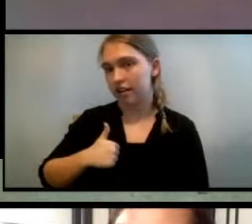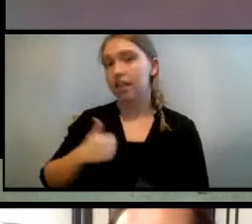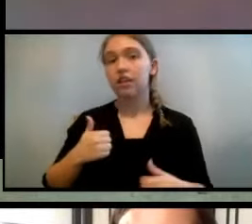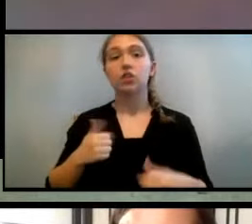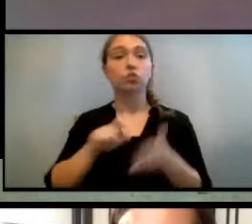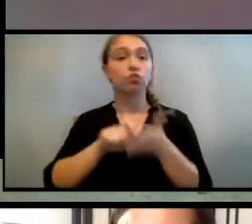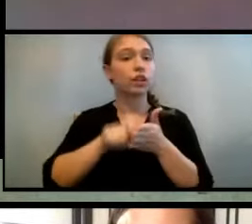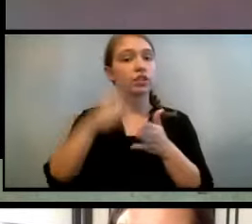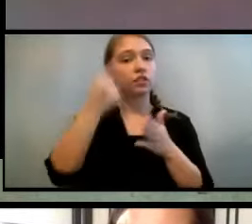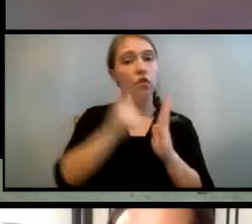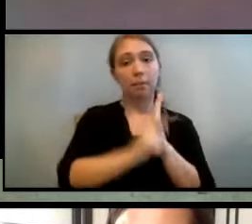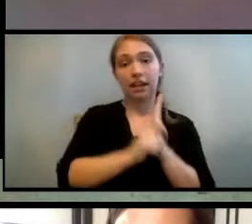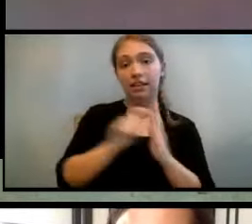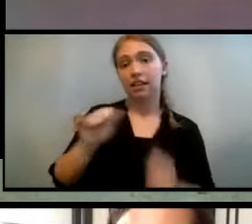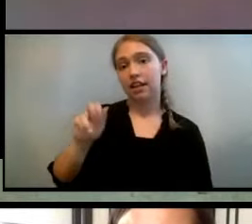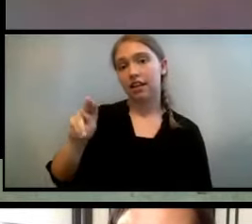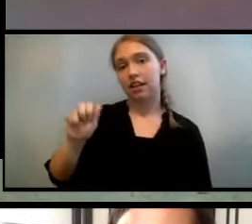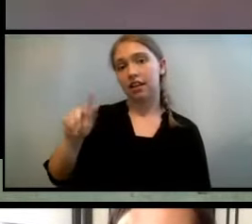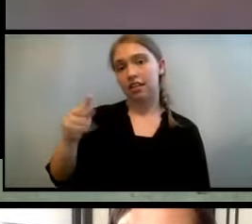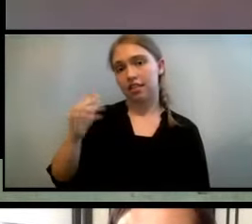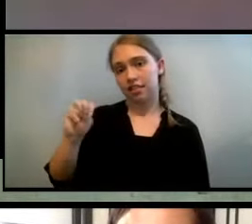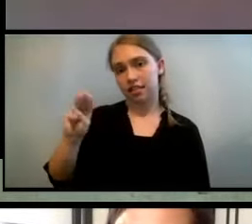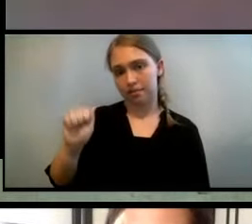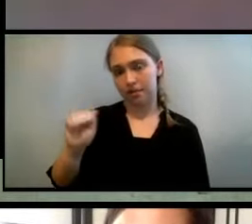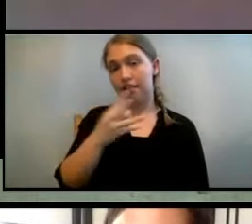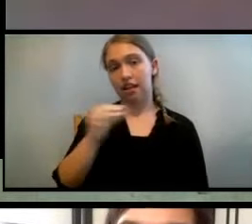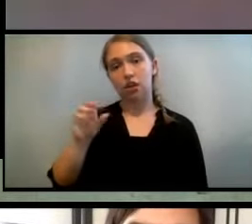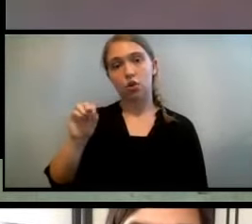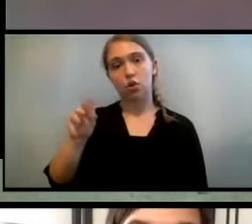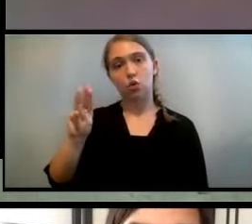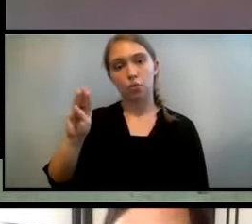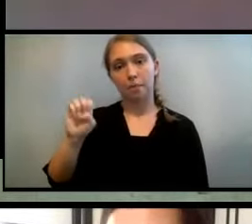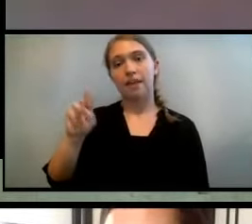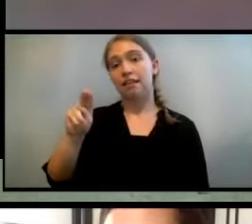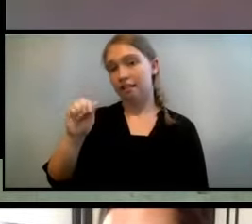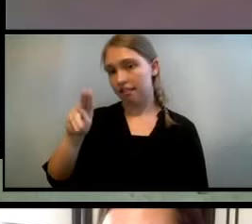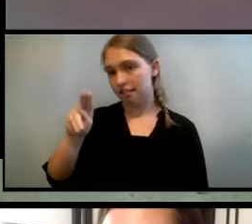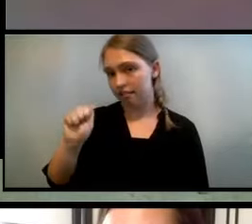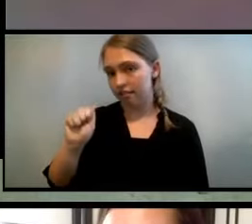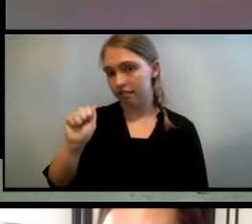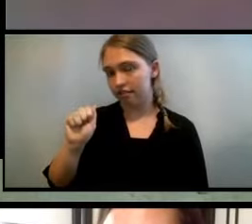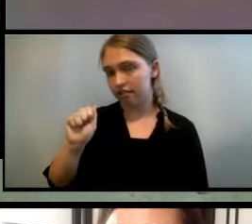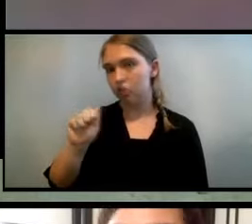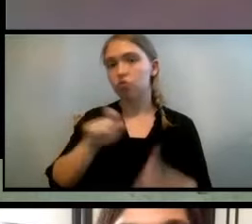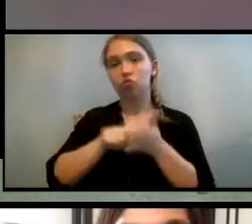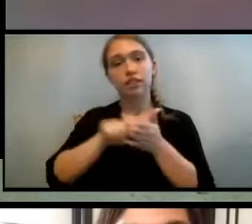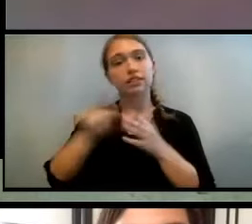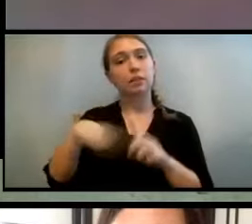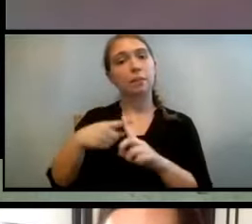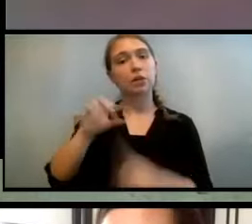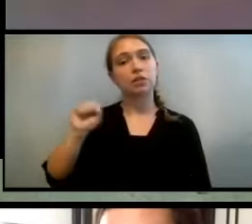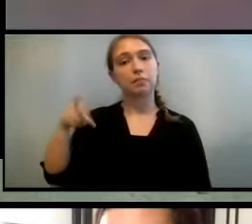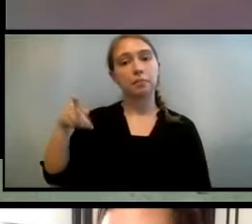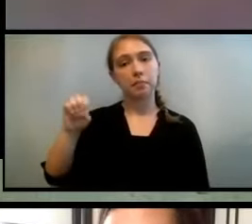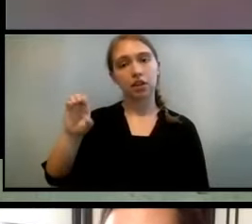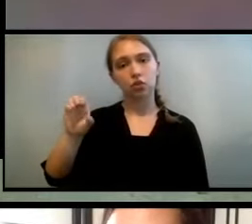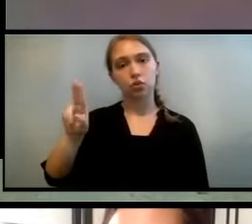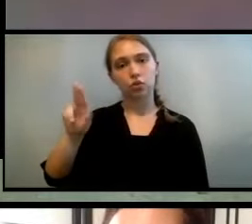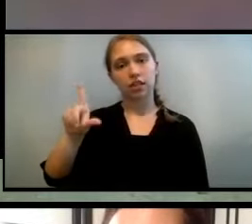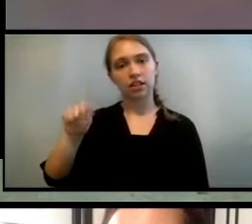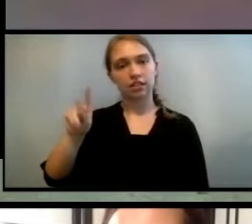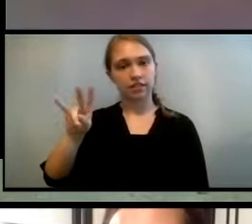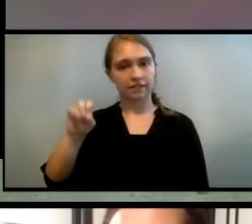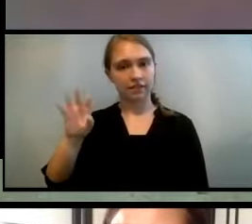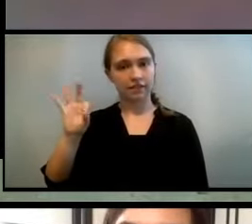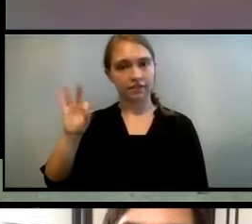and co-founder of Omanana, a magazine of African speculative fiction. Her writing has been featured in several anthologies